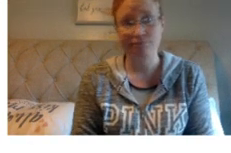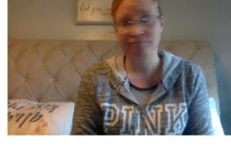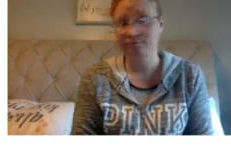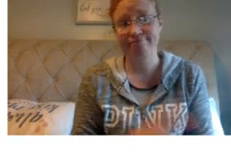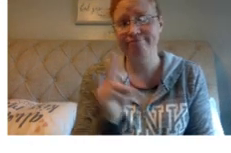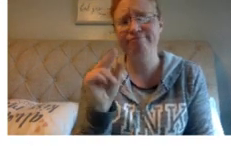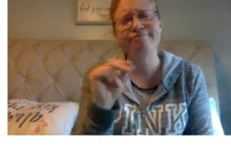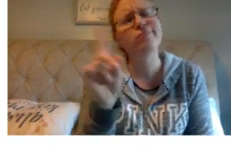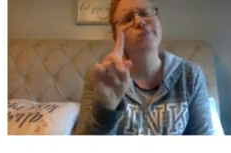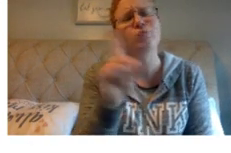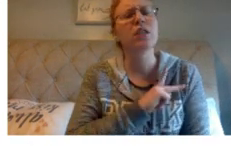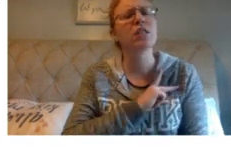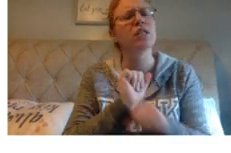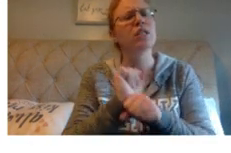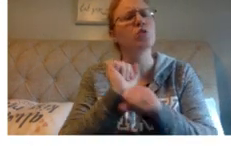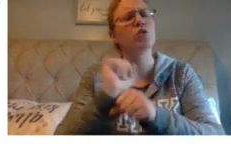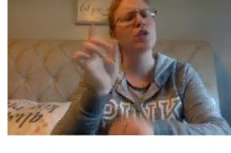No. Where did Keisha work?